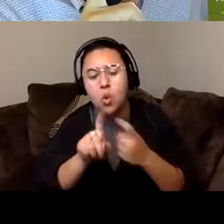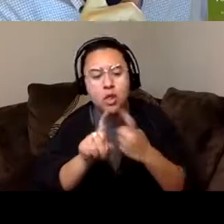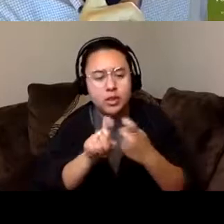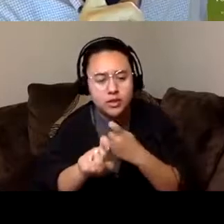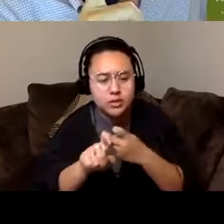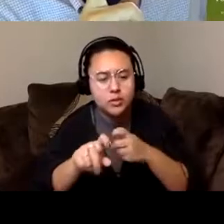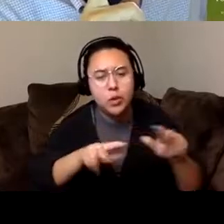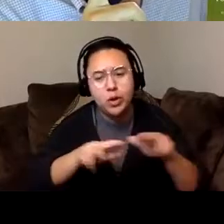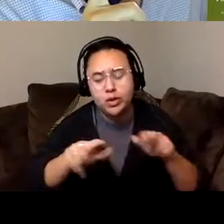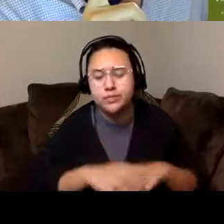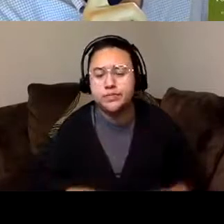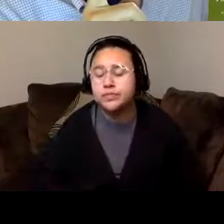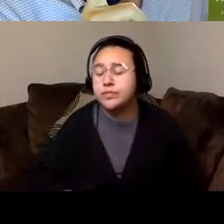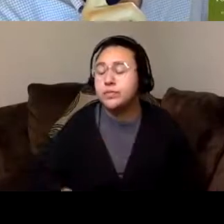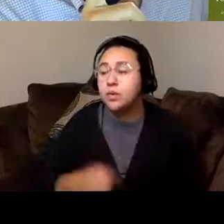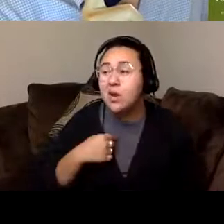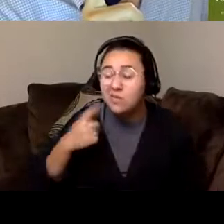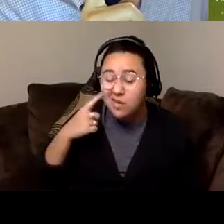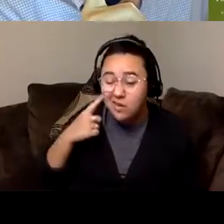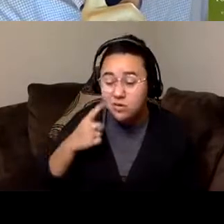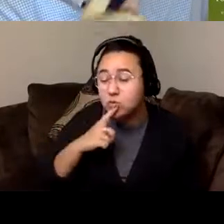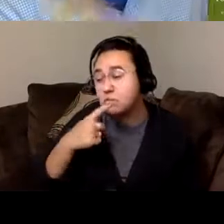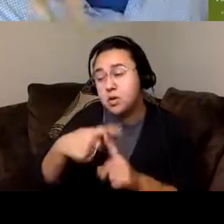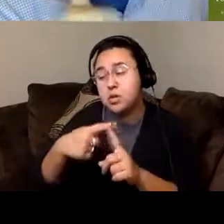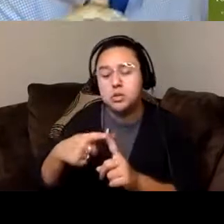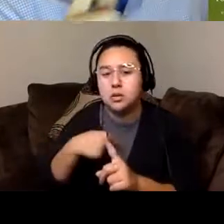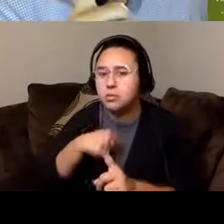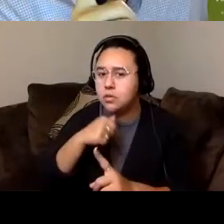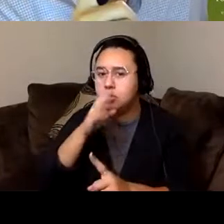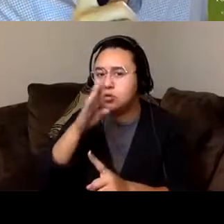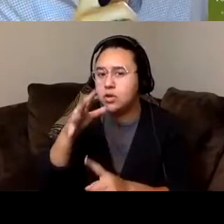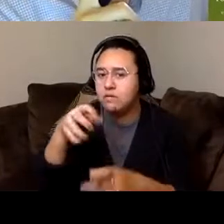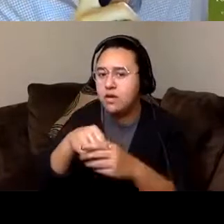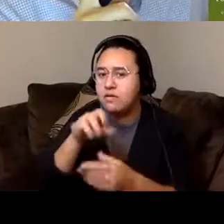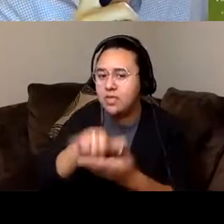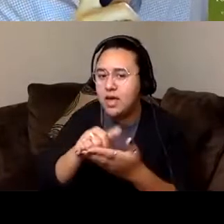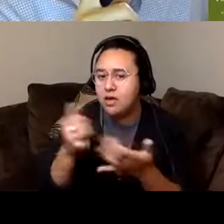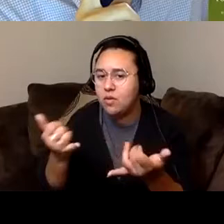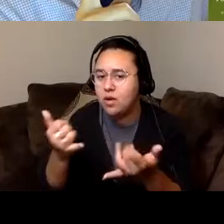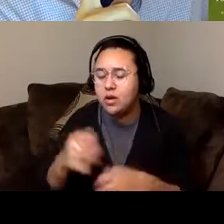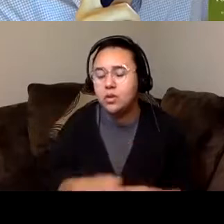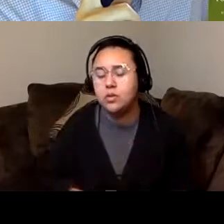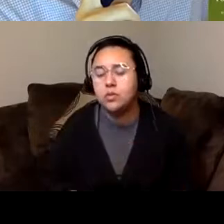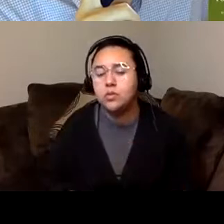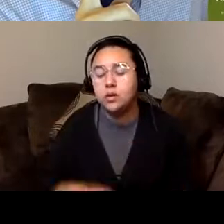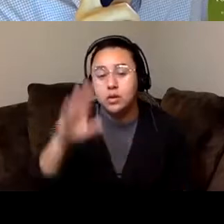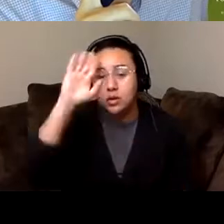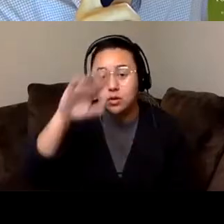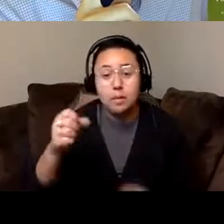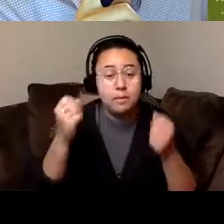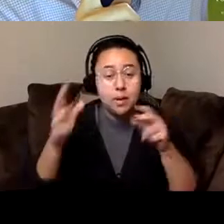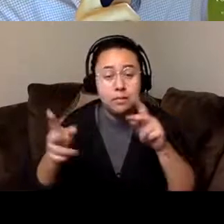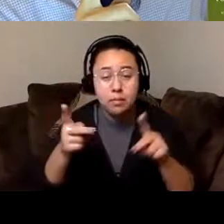what I've heard, it's really positive. I'm not working directly in that right now, but I know there's a lot of